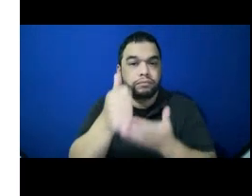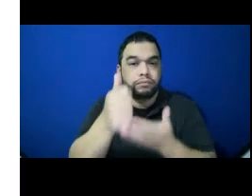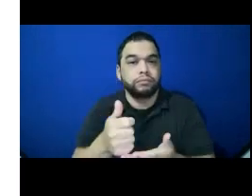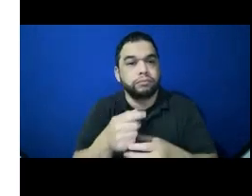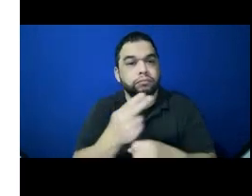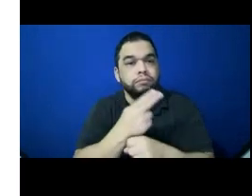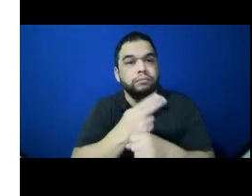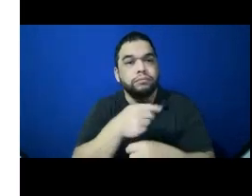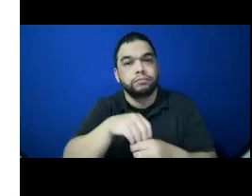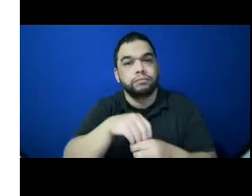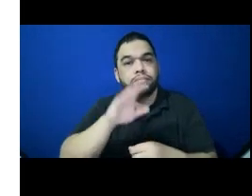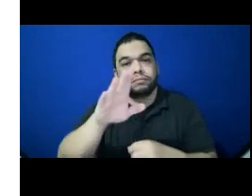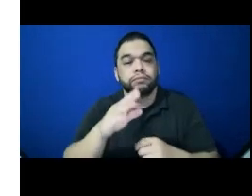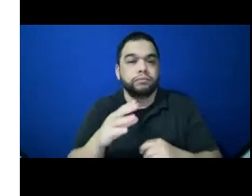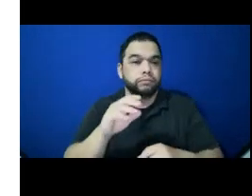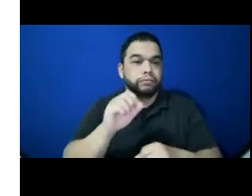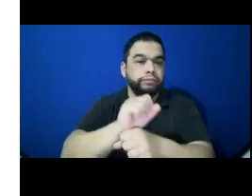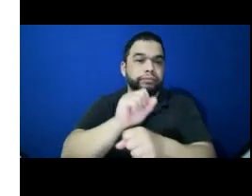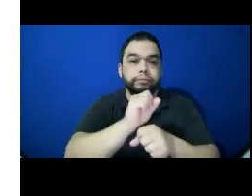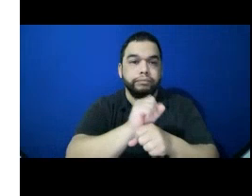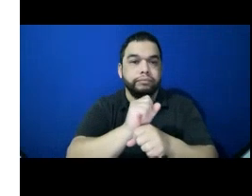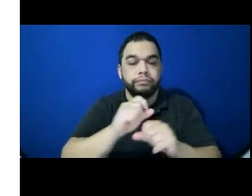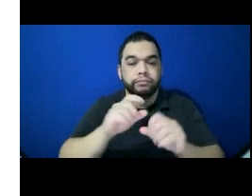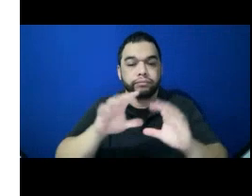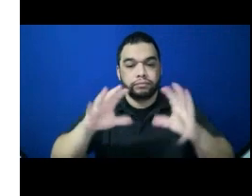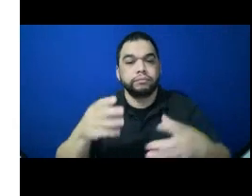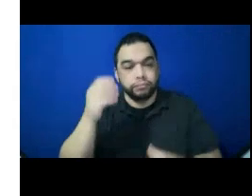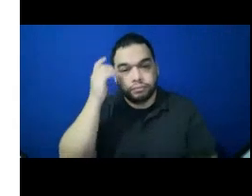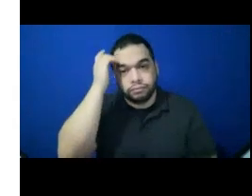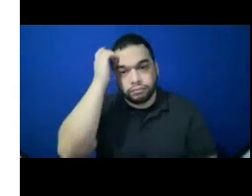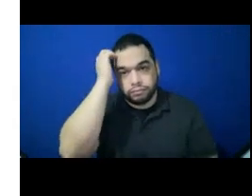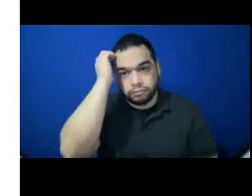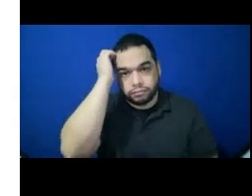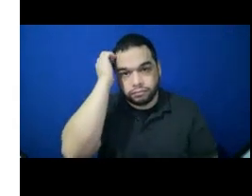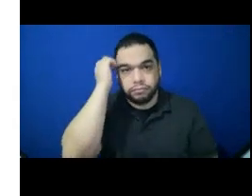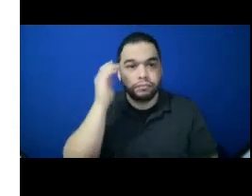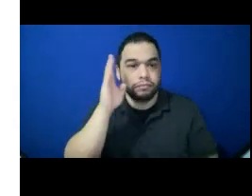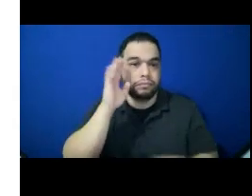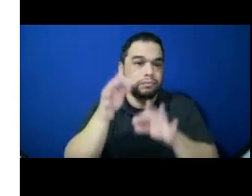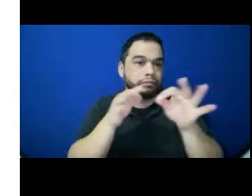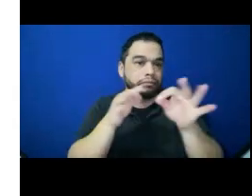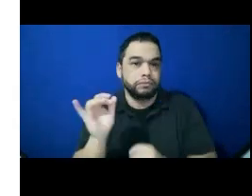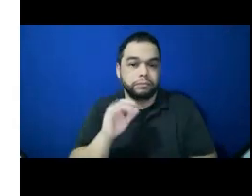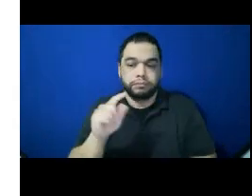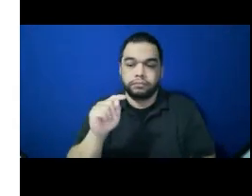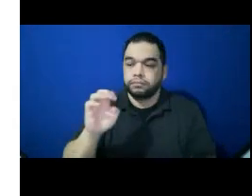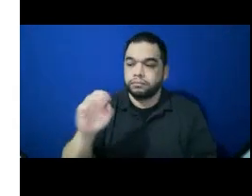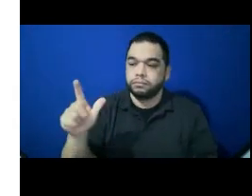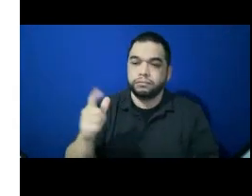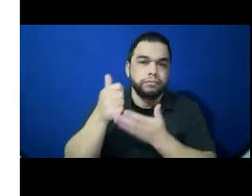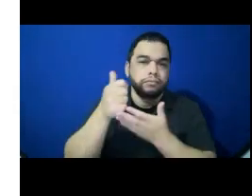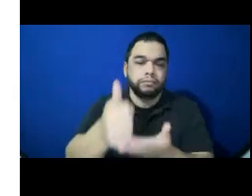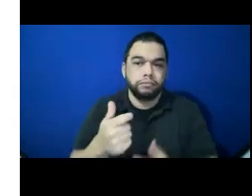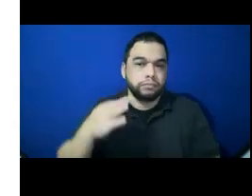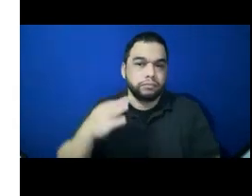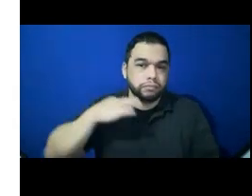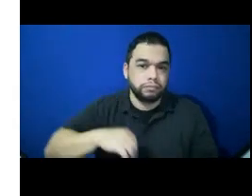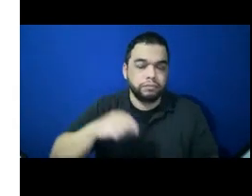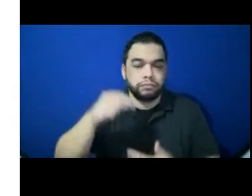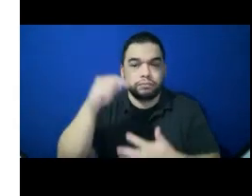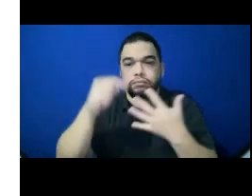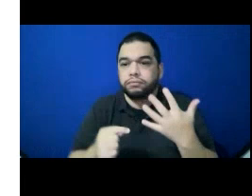tool and the purpose of the tool and what the intentions are, and how we might help if you see some value in integrating